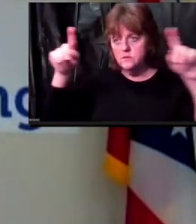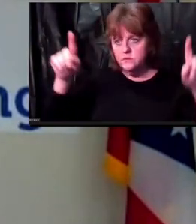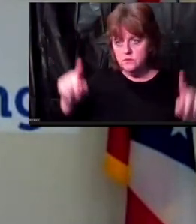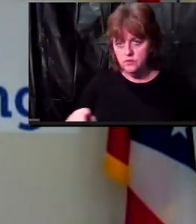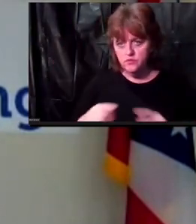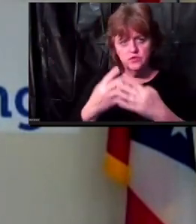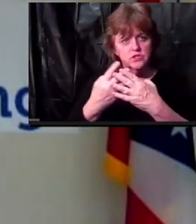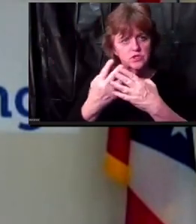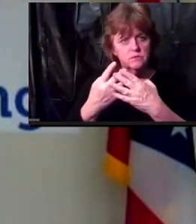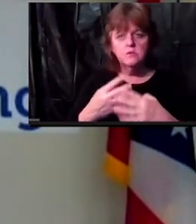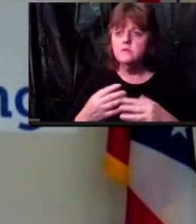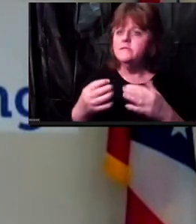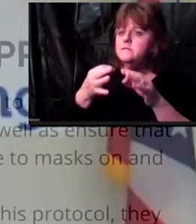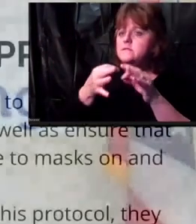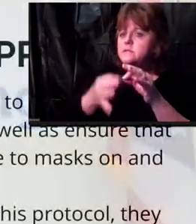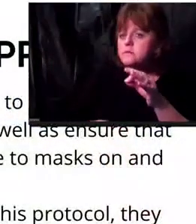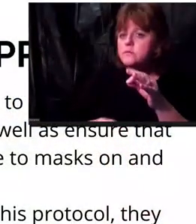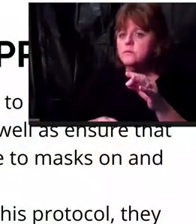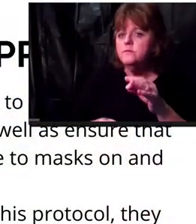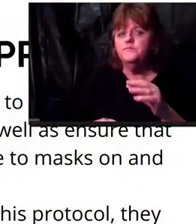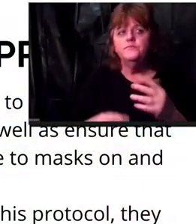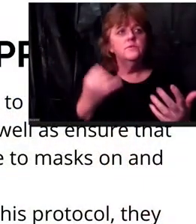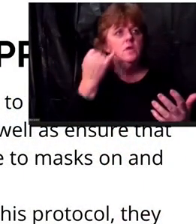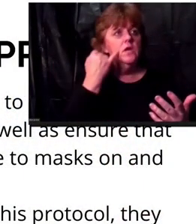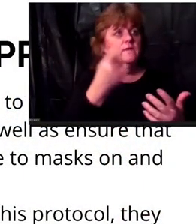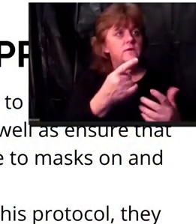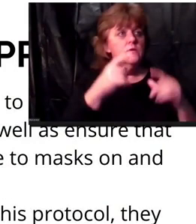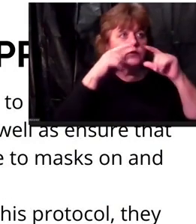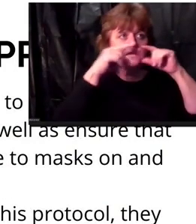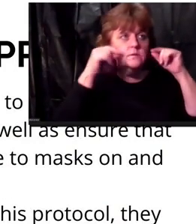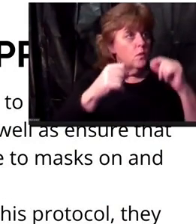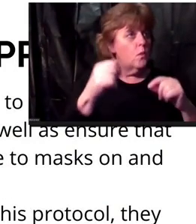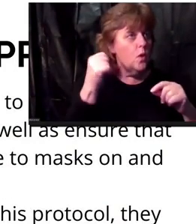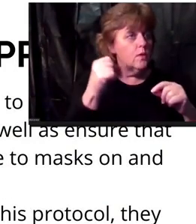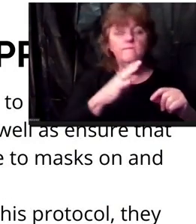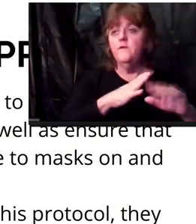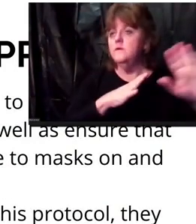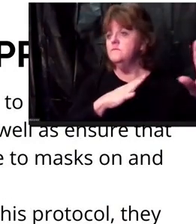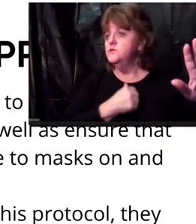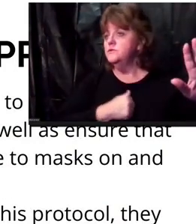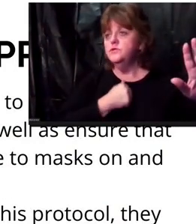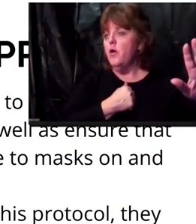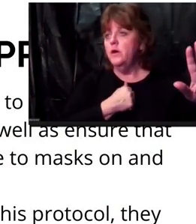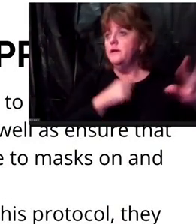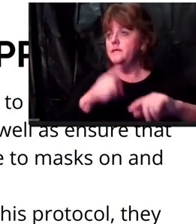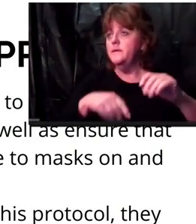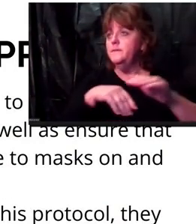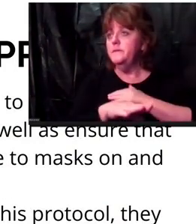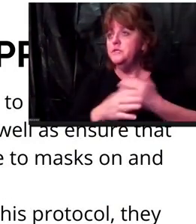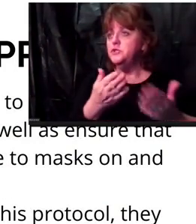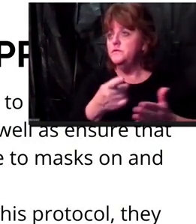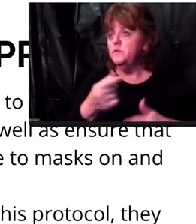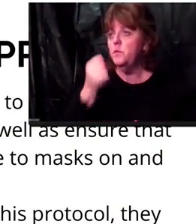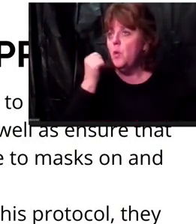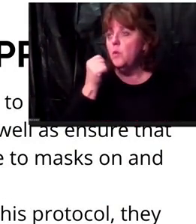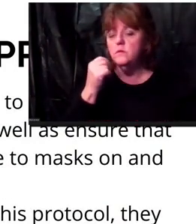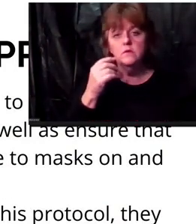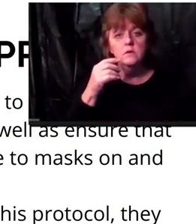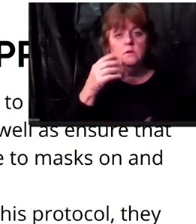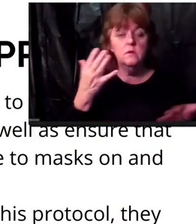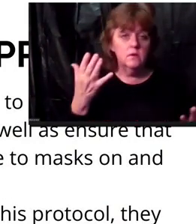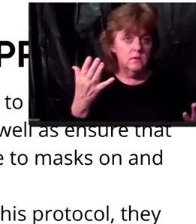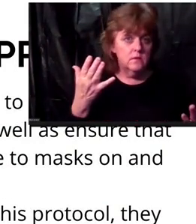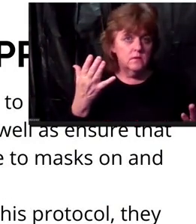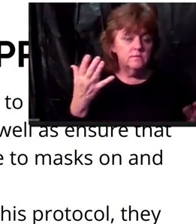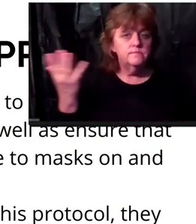very simple and it's very direct. No mask, no service. I don't think we can get any simpler than that message. So those new signs